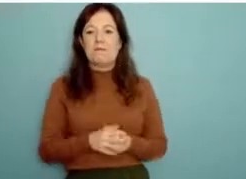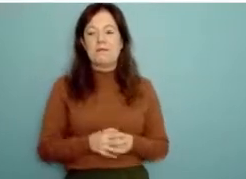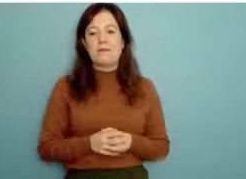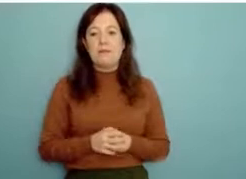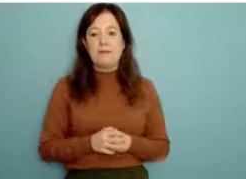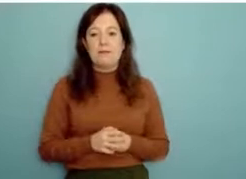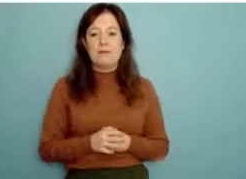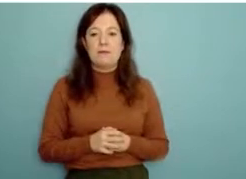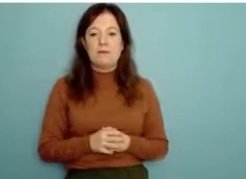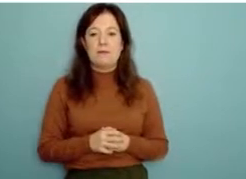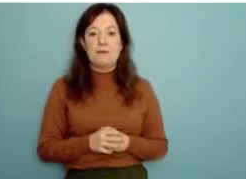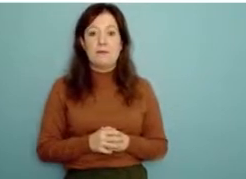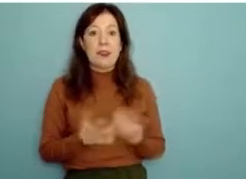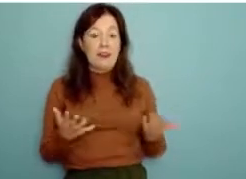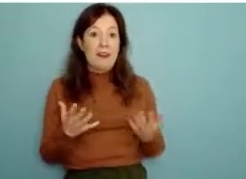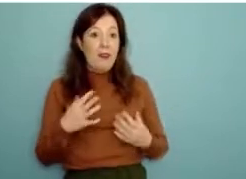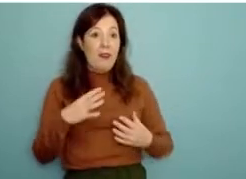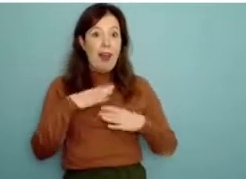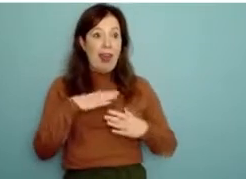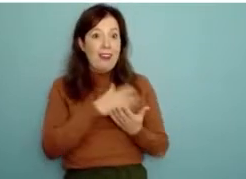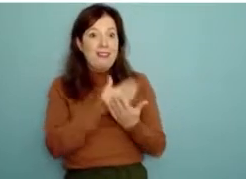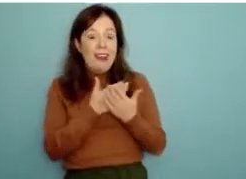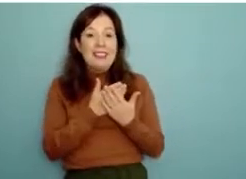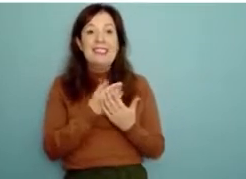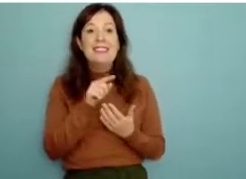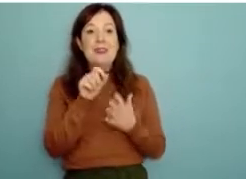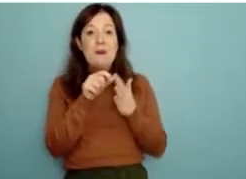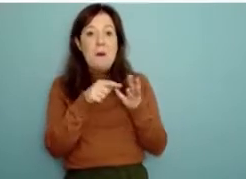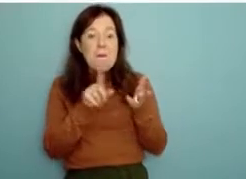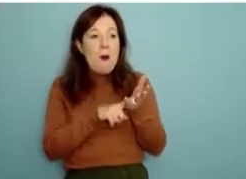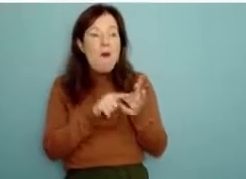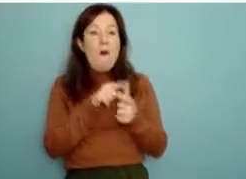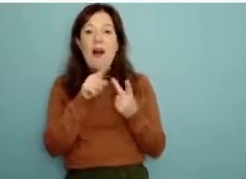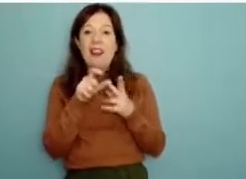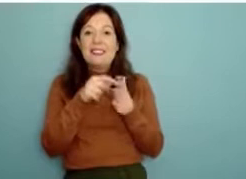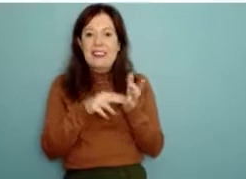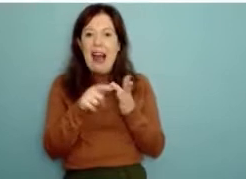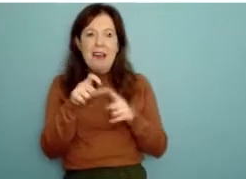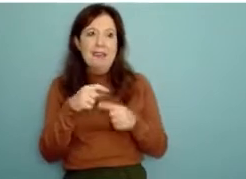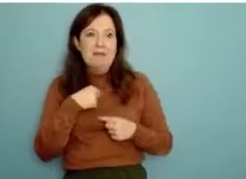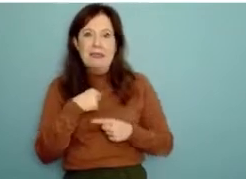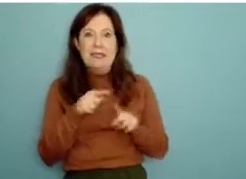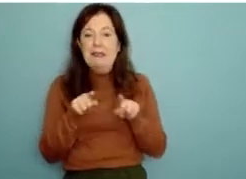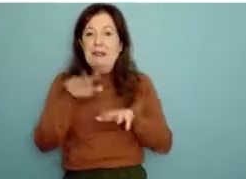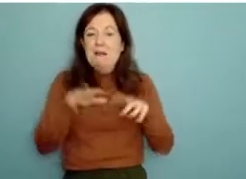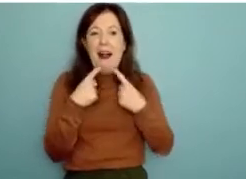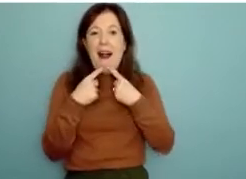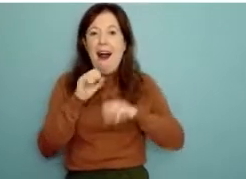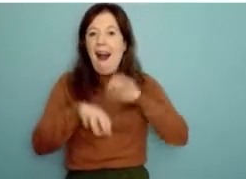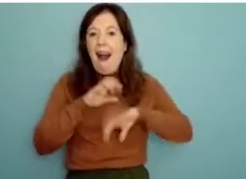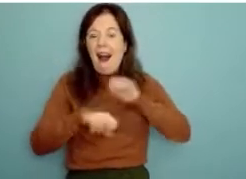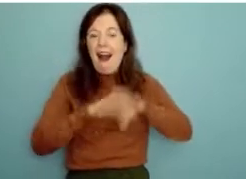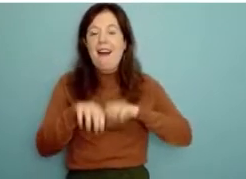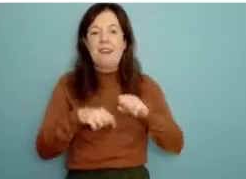really repeating a lot of what we've already heard from Paul and from David, I've got to say. But the reason I'm here this morning is really to